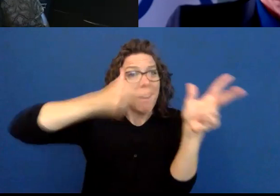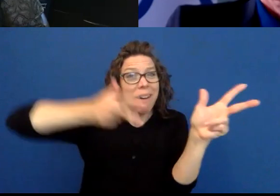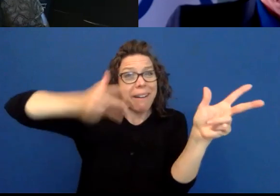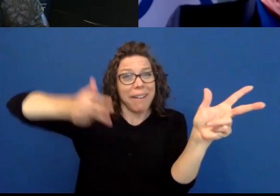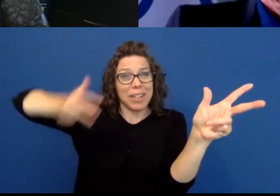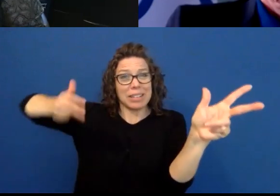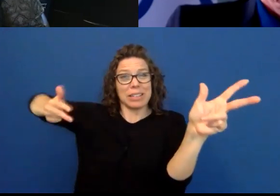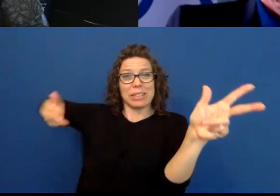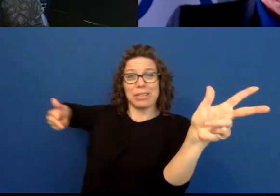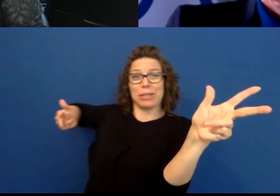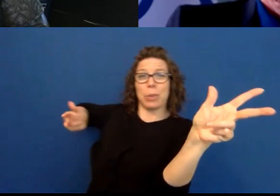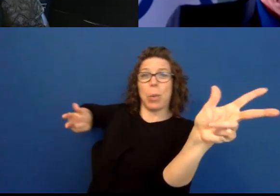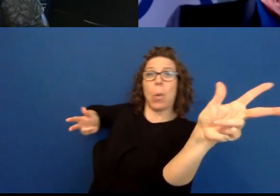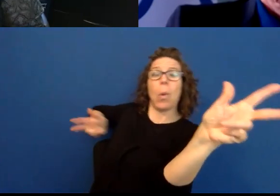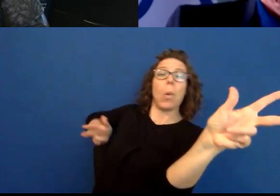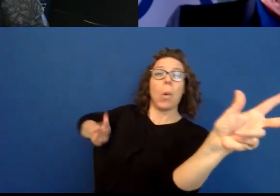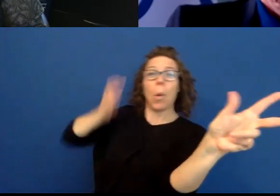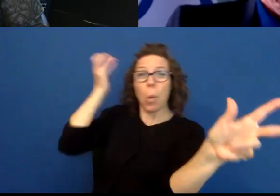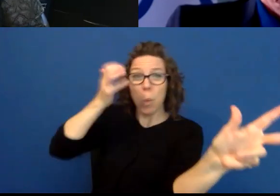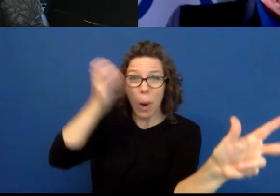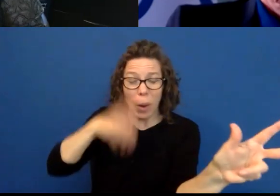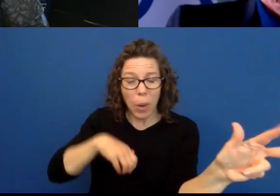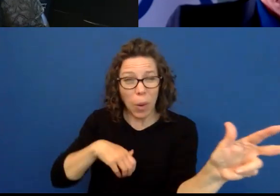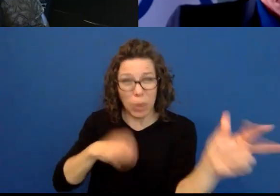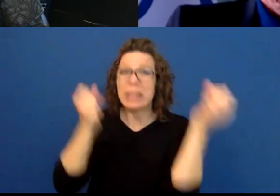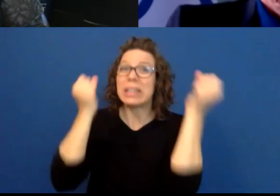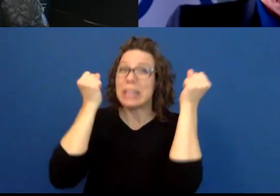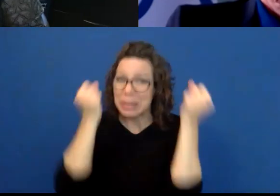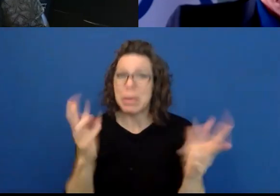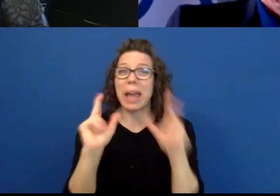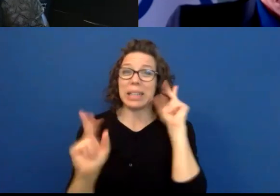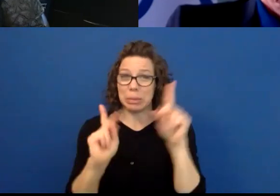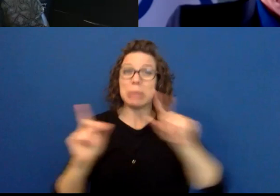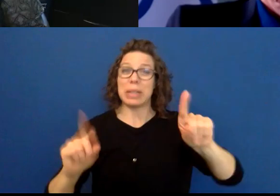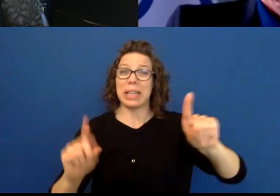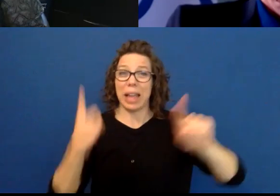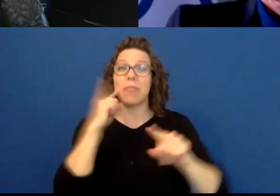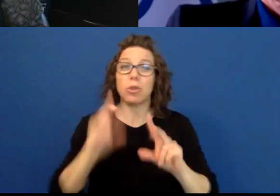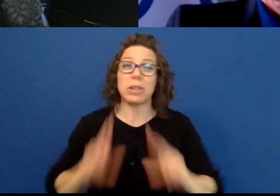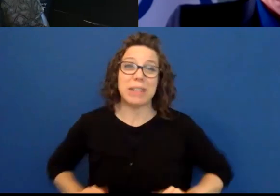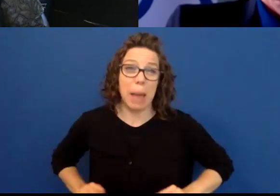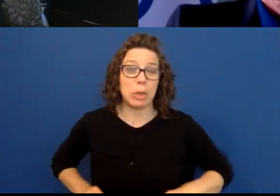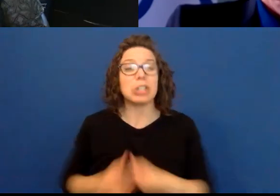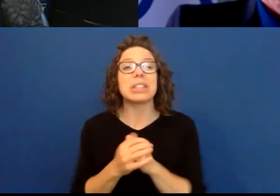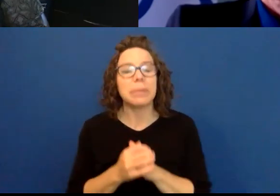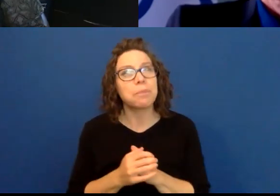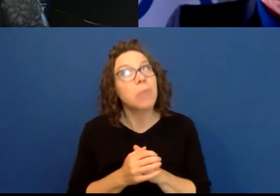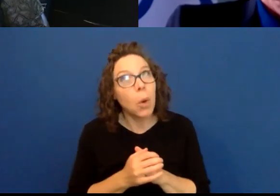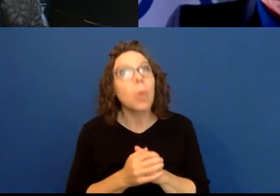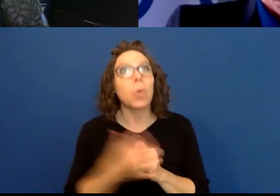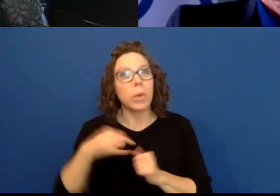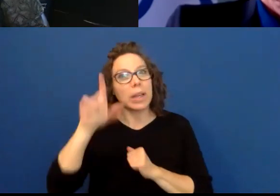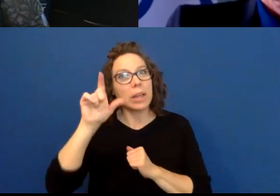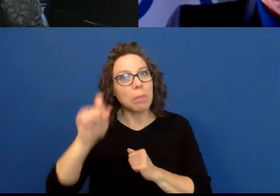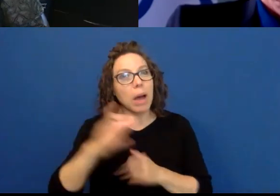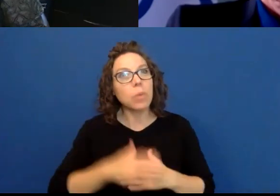avenue around us and up to the corner. So we had quite the lineup this morning. We all must take a moment to remember how